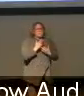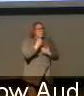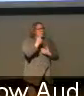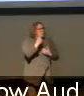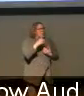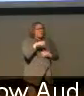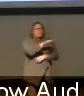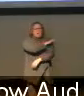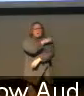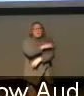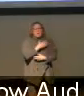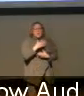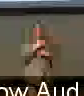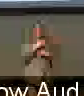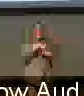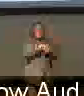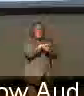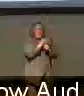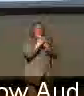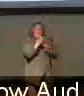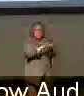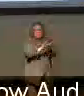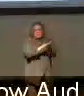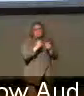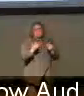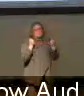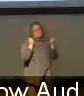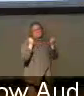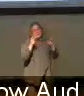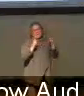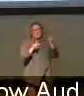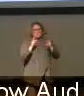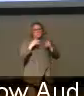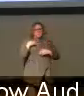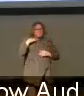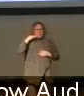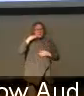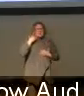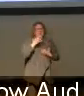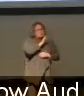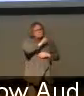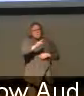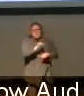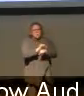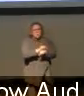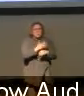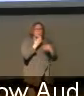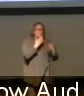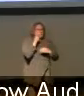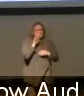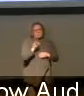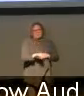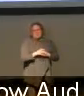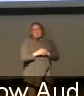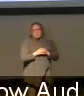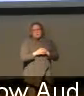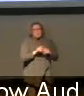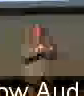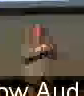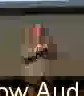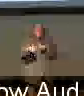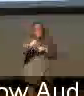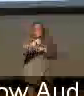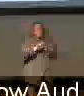care areas. We've had many people volunteer to be redeployed, and I thank you for that. We also have them manage